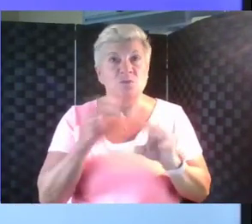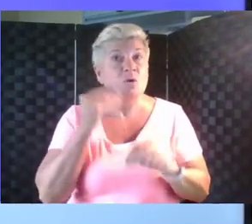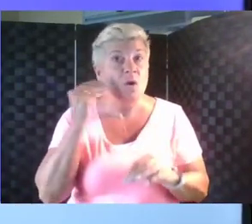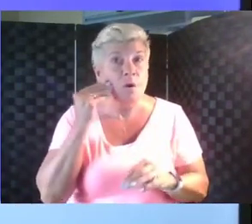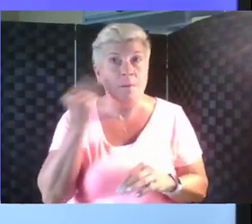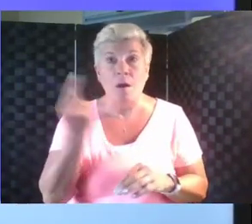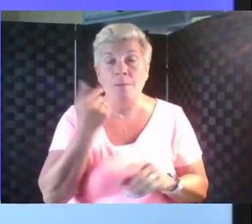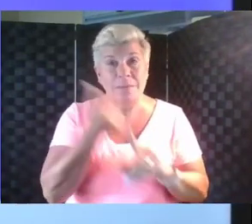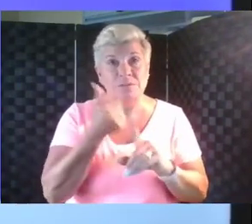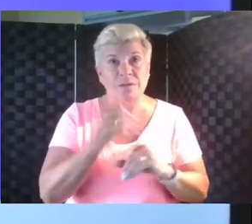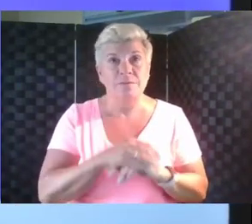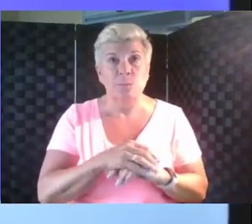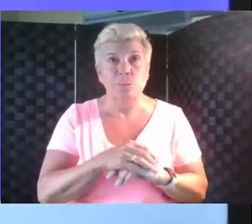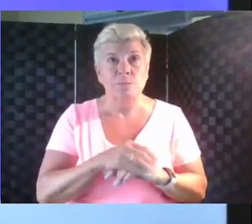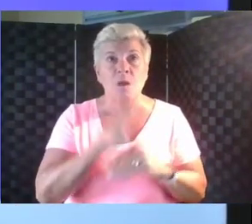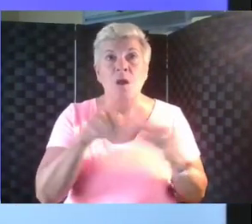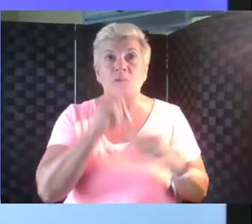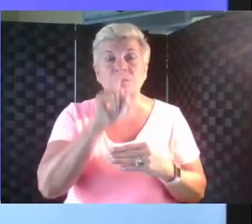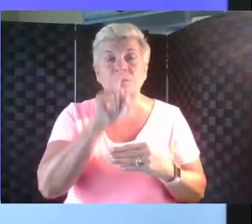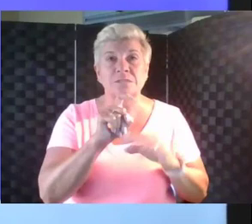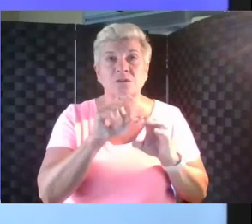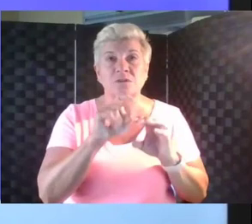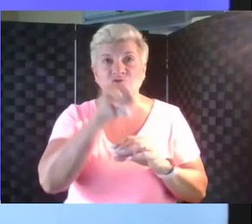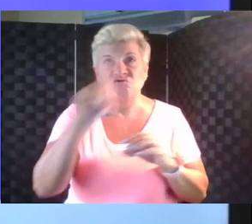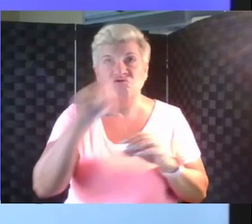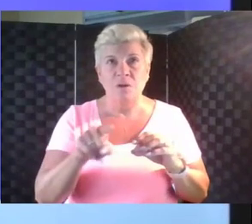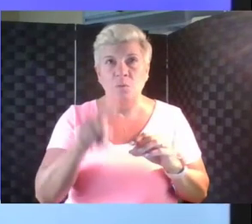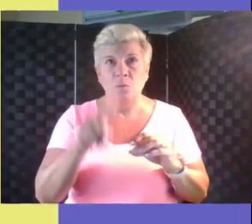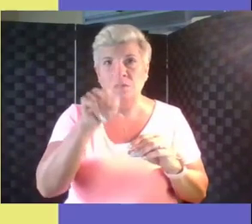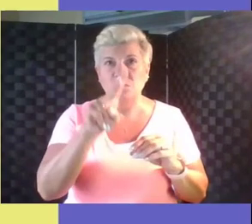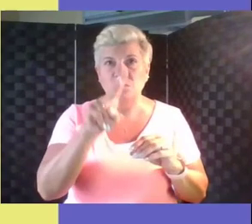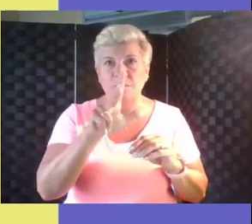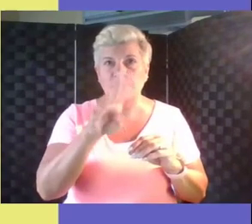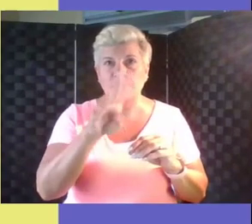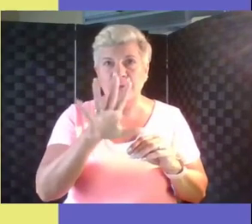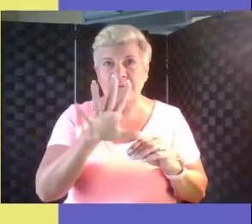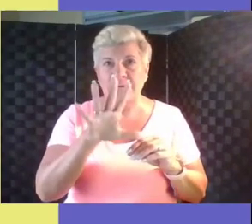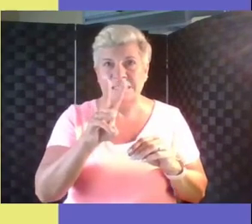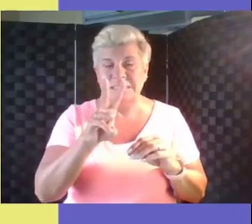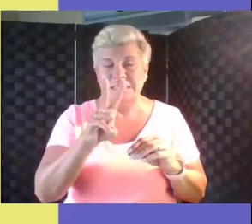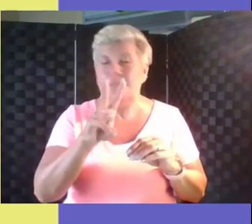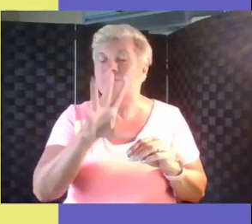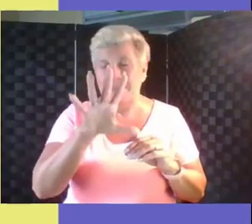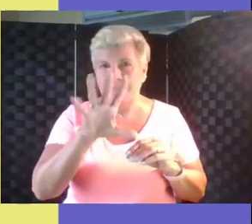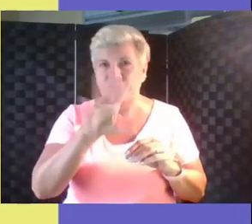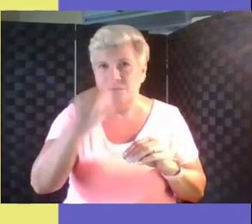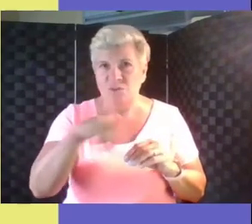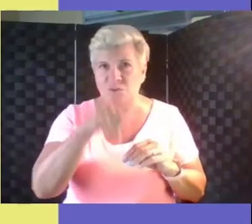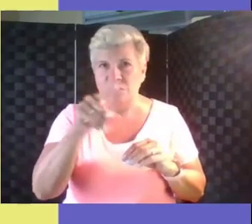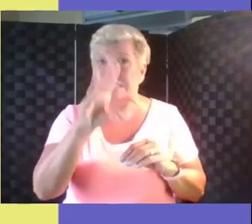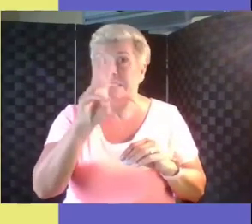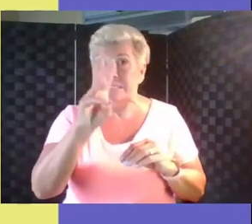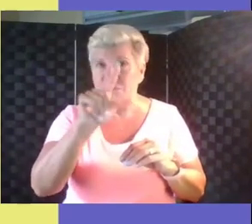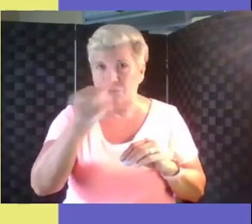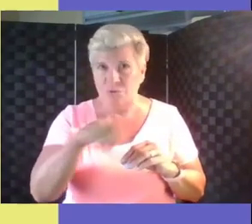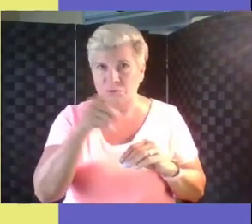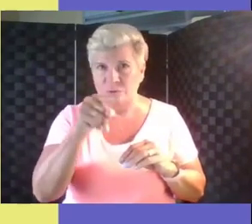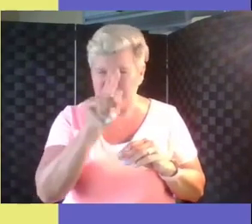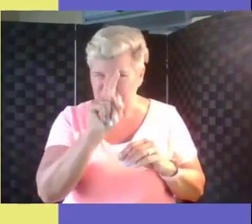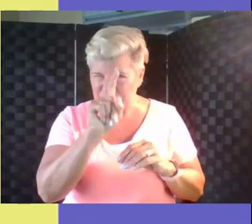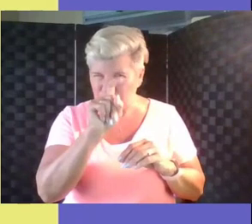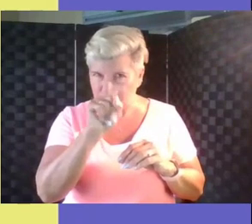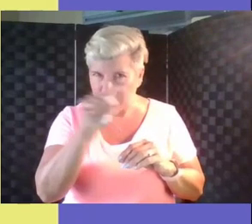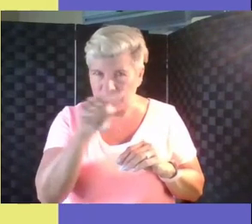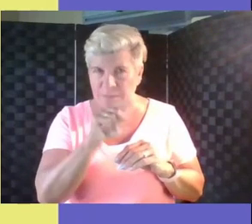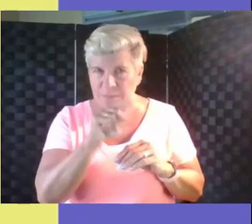this at home all by yourself. All you need to do is draw 1, 2, 3, 4, 5 circles. 6 circles. Don't forget that little